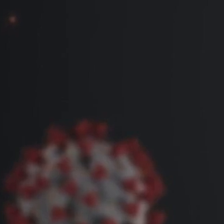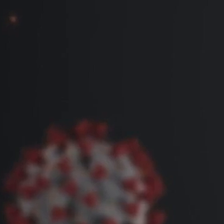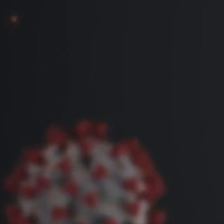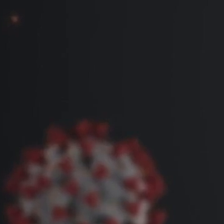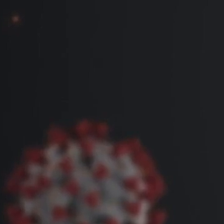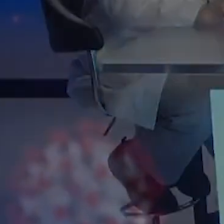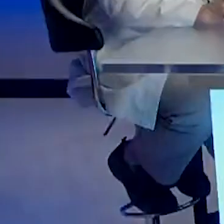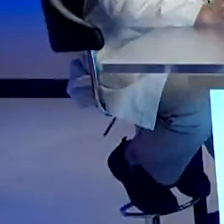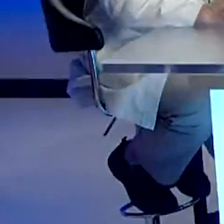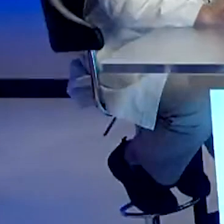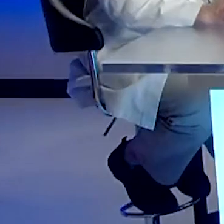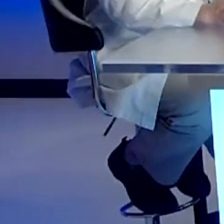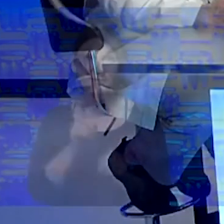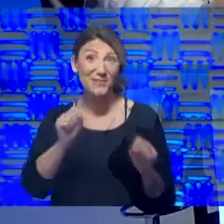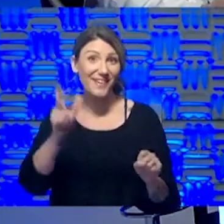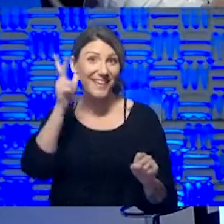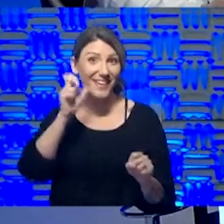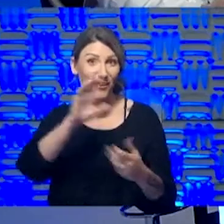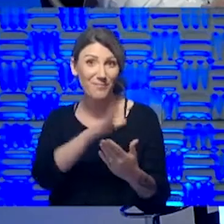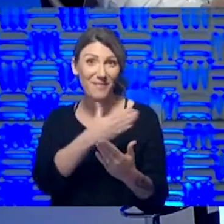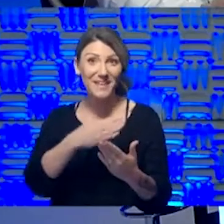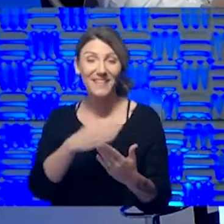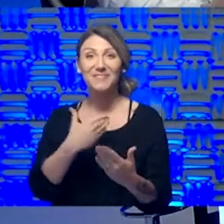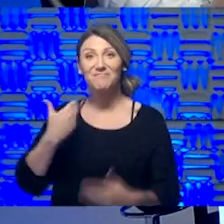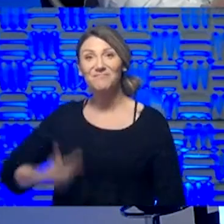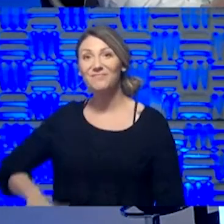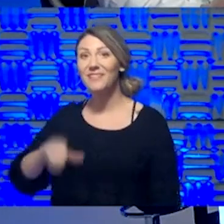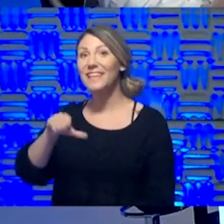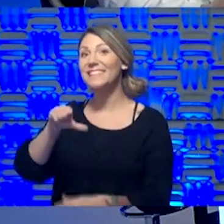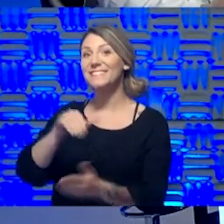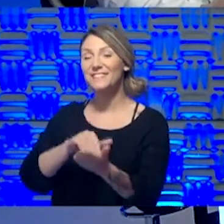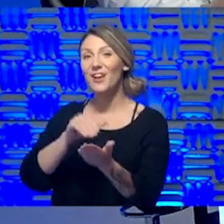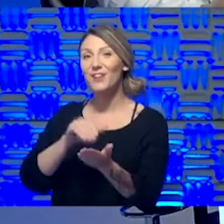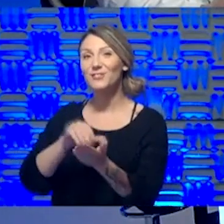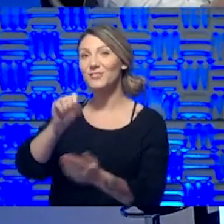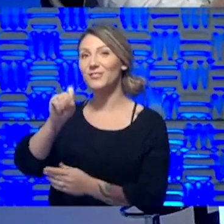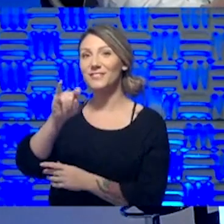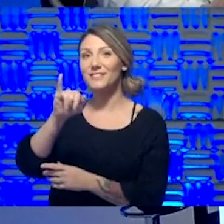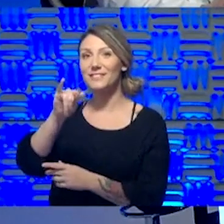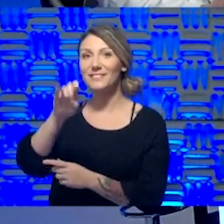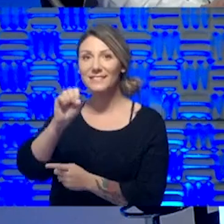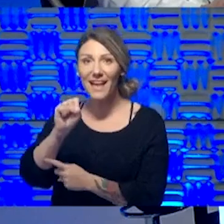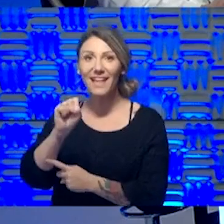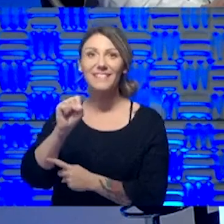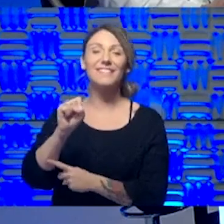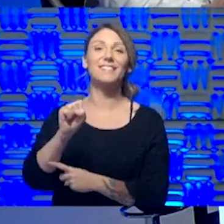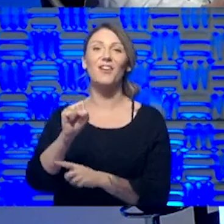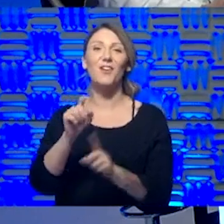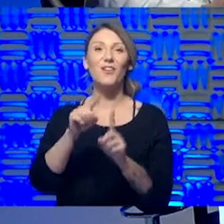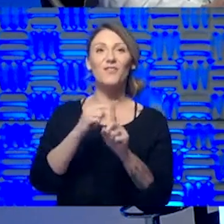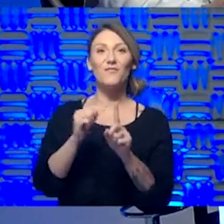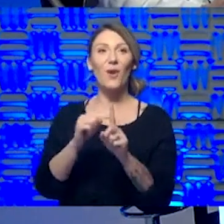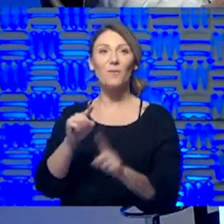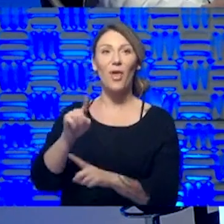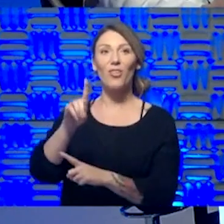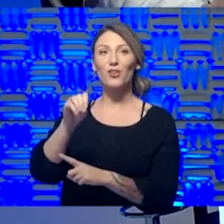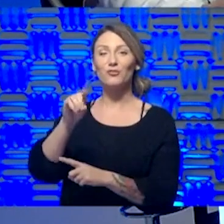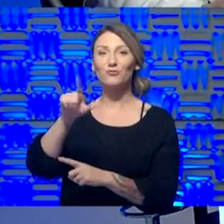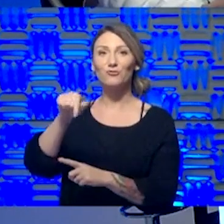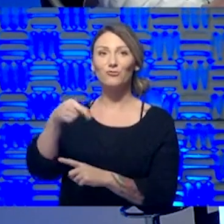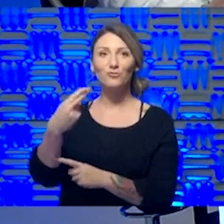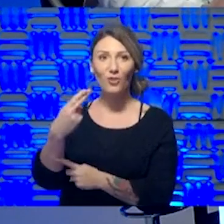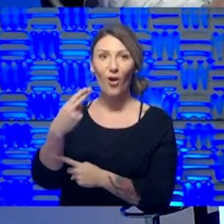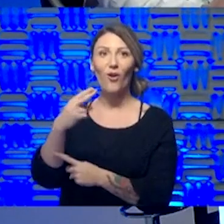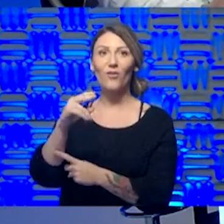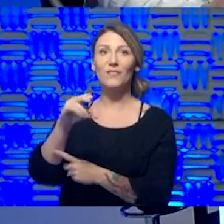We wanted to make sure you could hear that. This is Steve Stites at the University of Kansas Health System, broadcasting from the Dolph Simons Family Broadcast